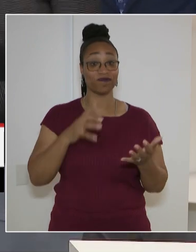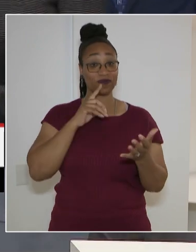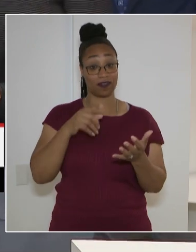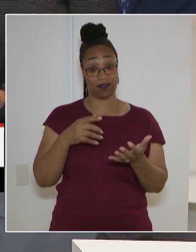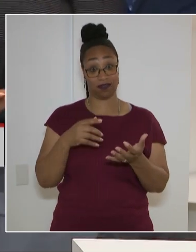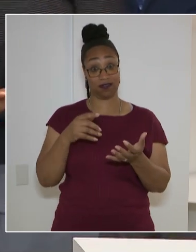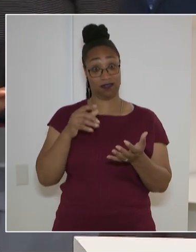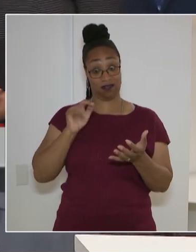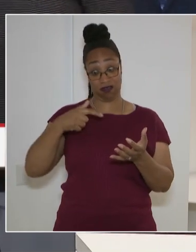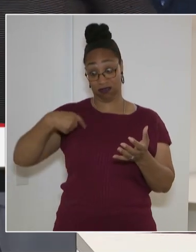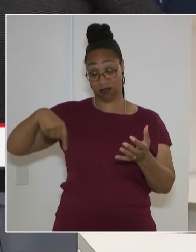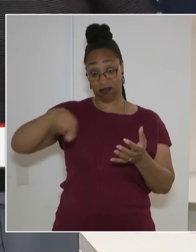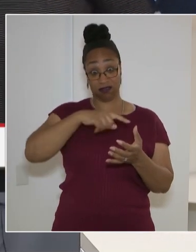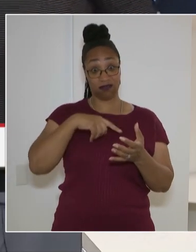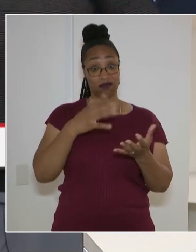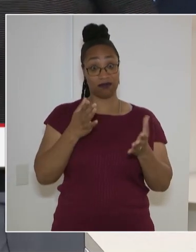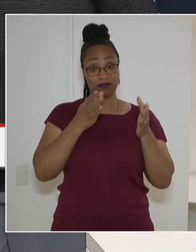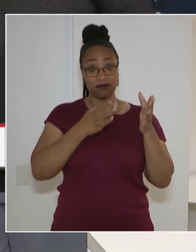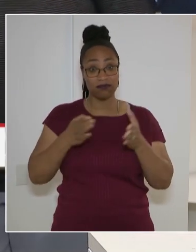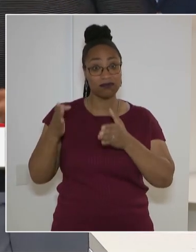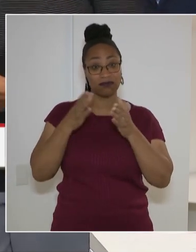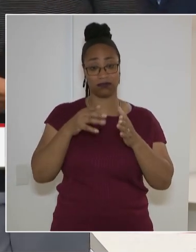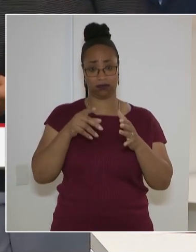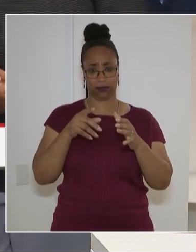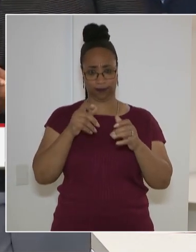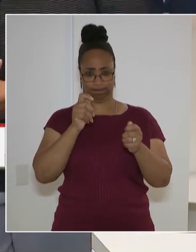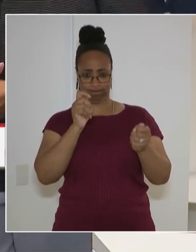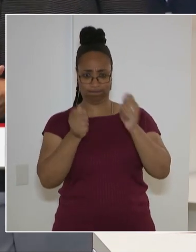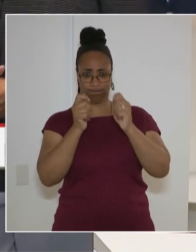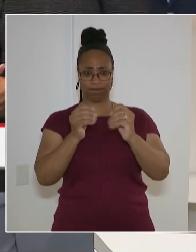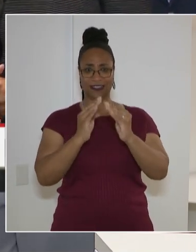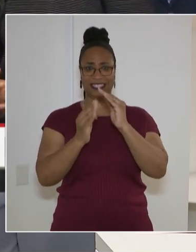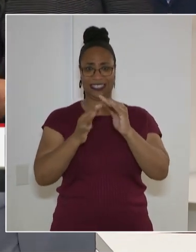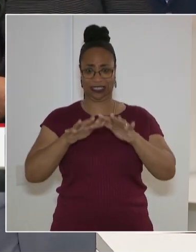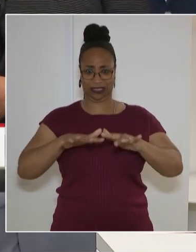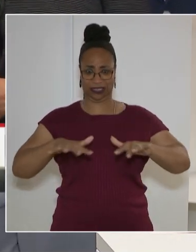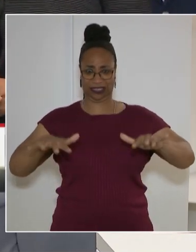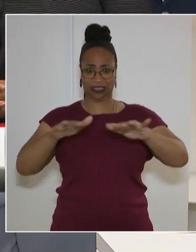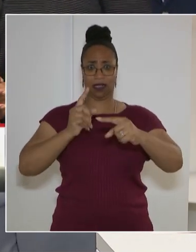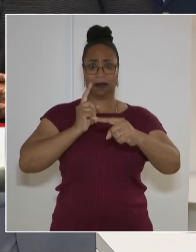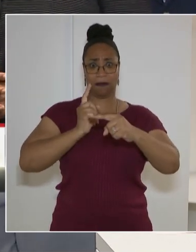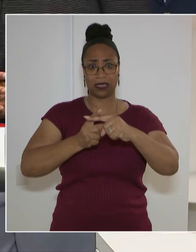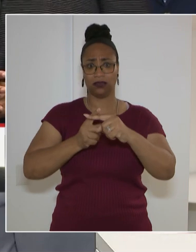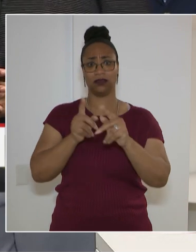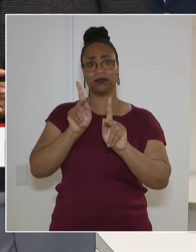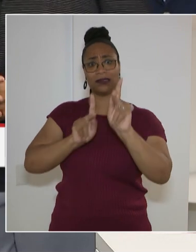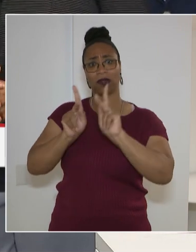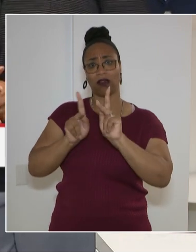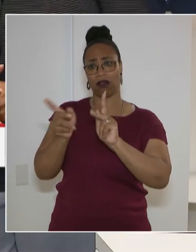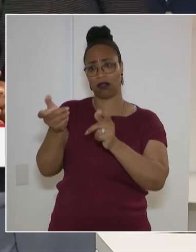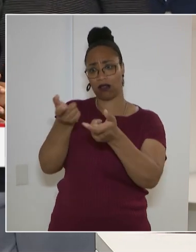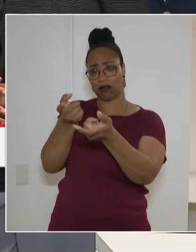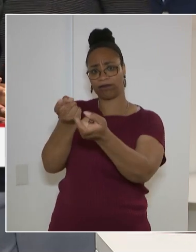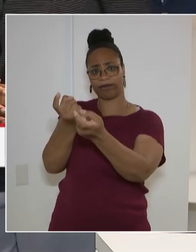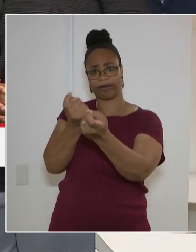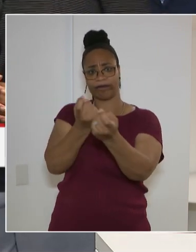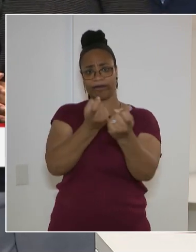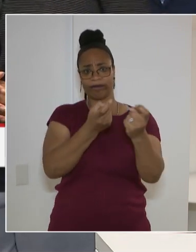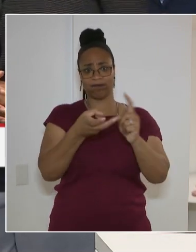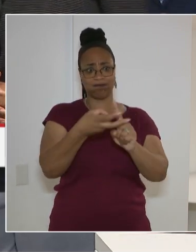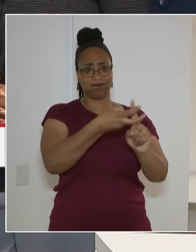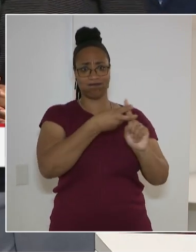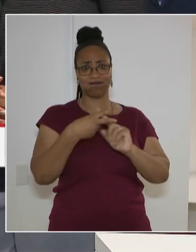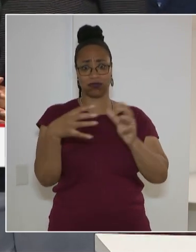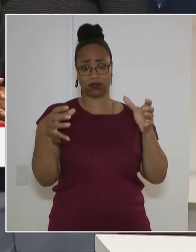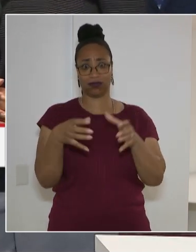we've been talking a lot publicly about changing the space, office to something else. But today's event is really about filling the space.